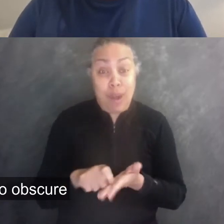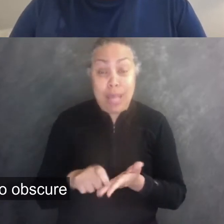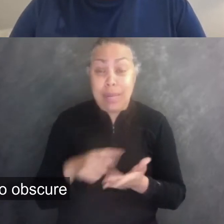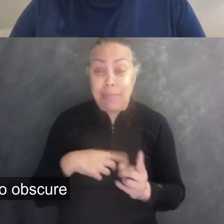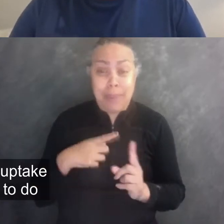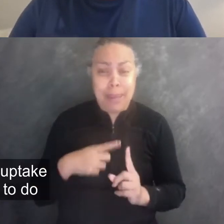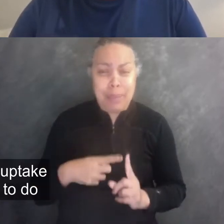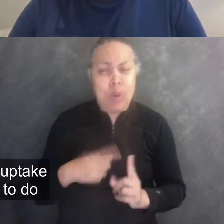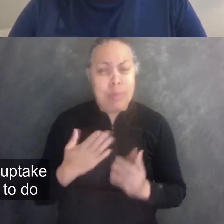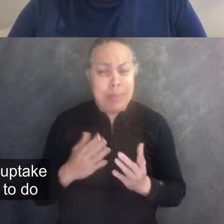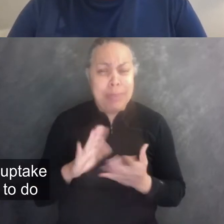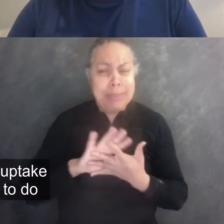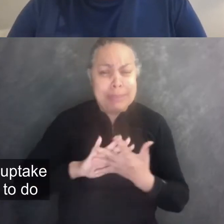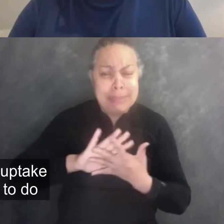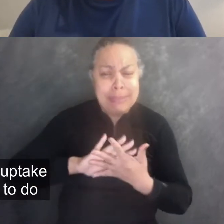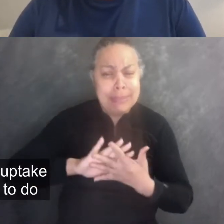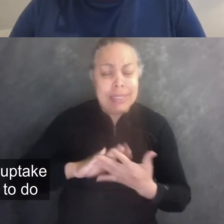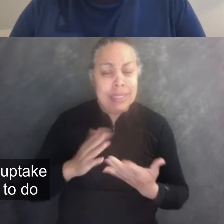obscure that